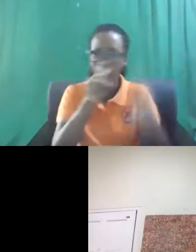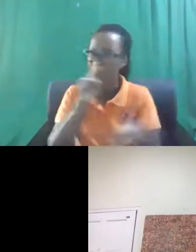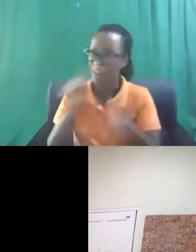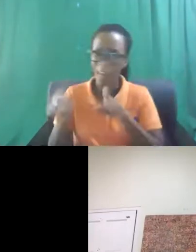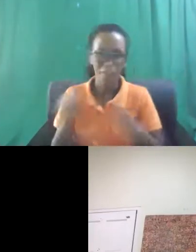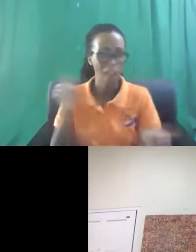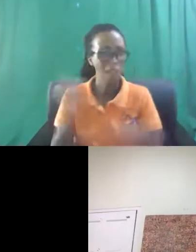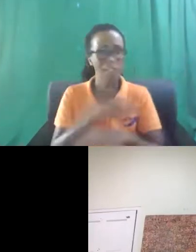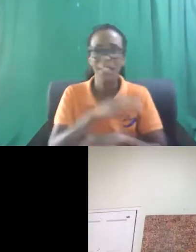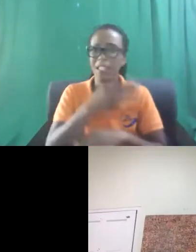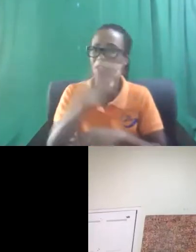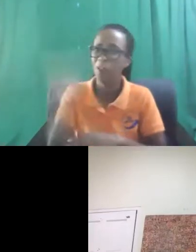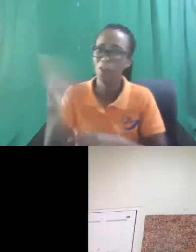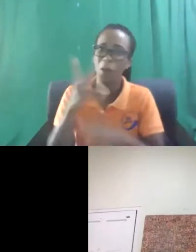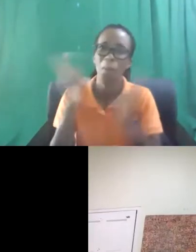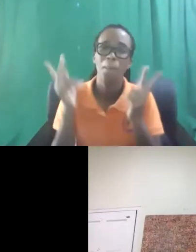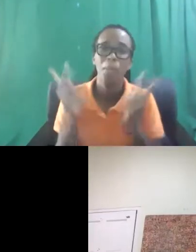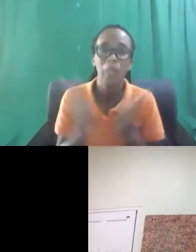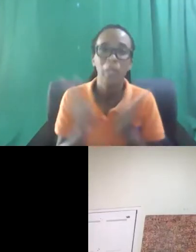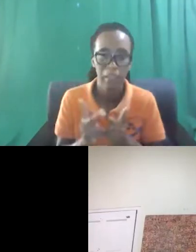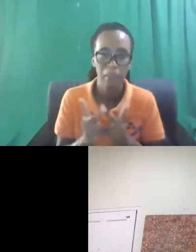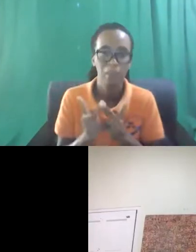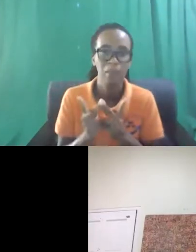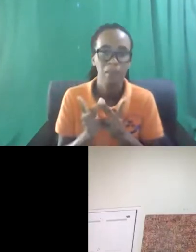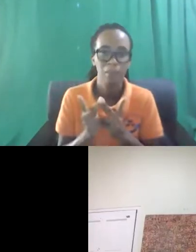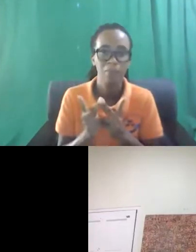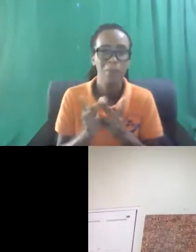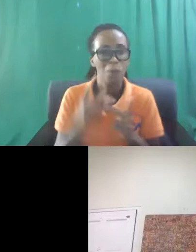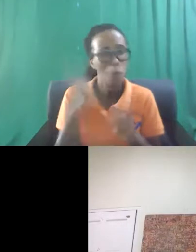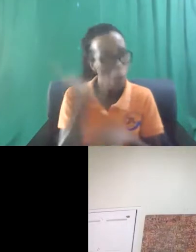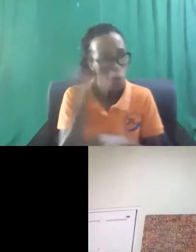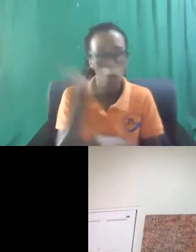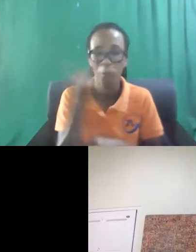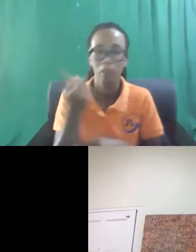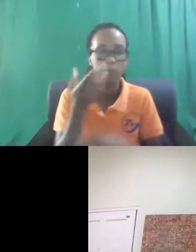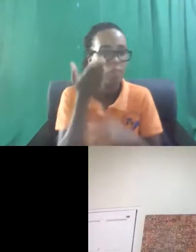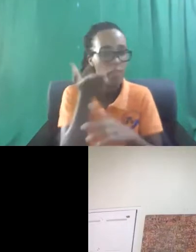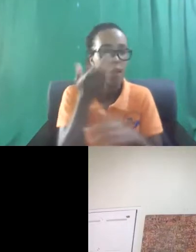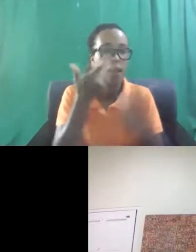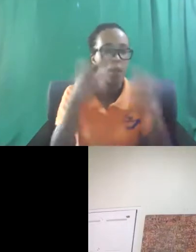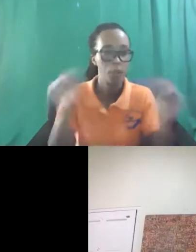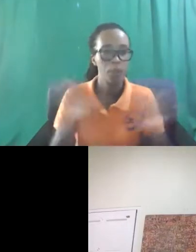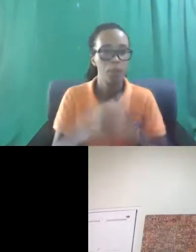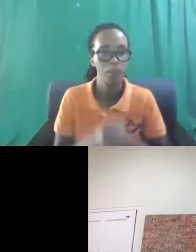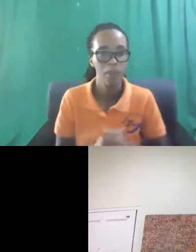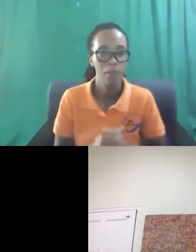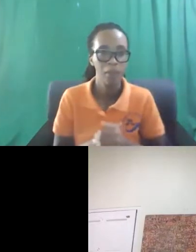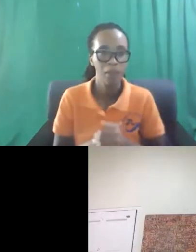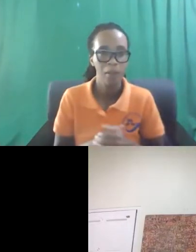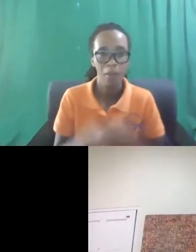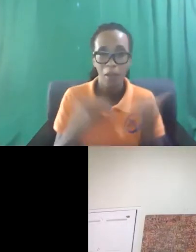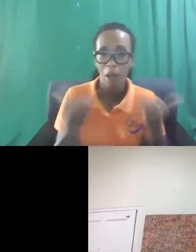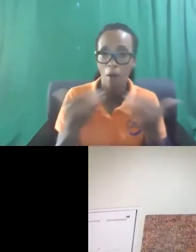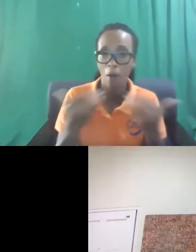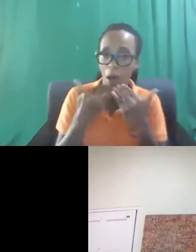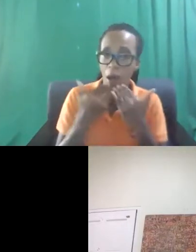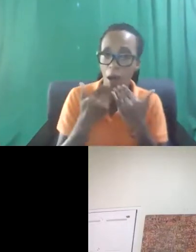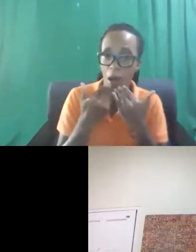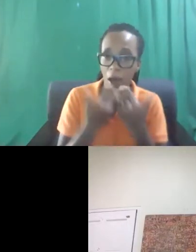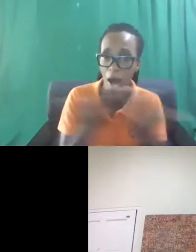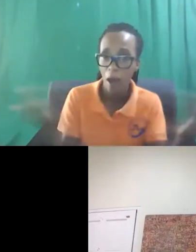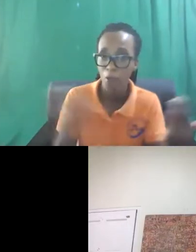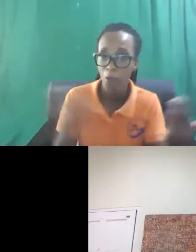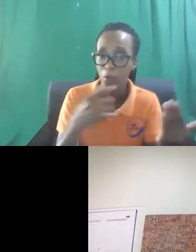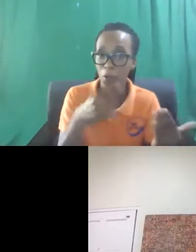to say about everything. I just want to take this time to ask everybody that's watching that if